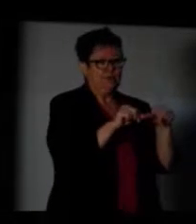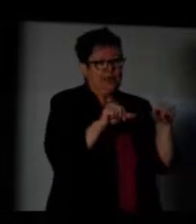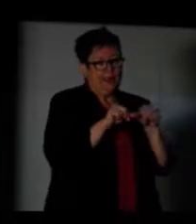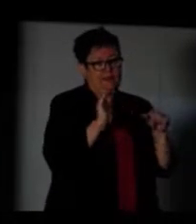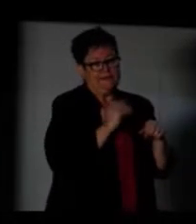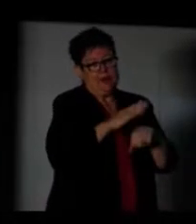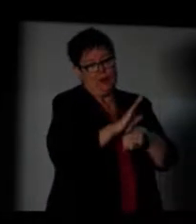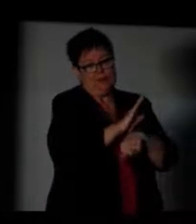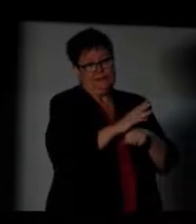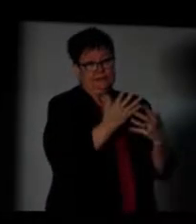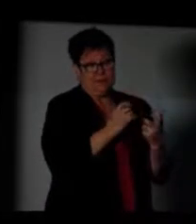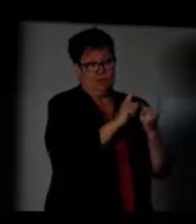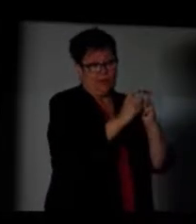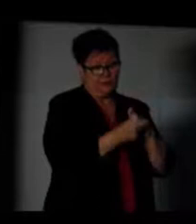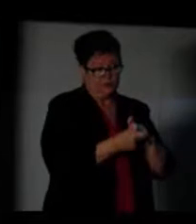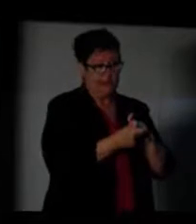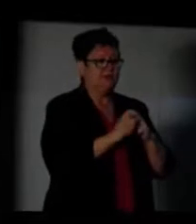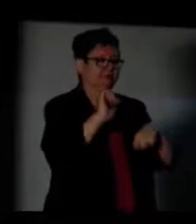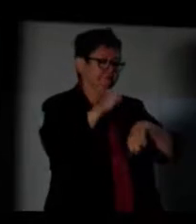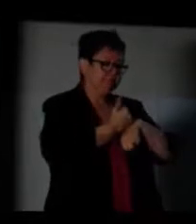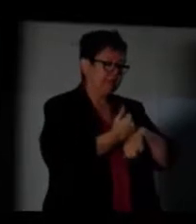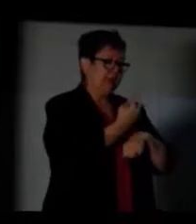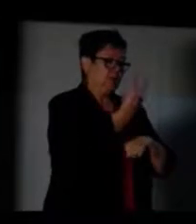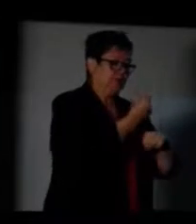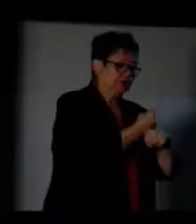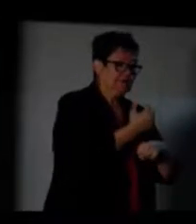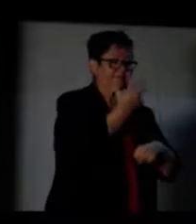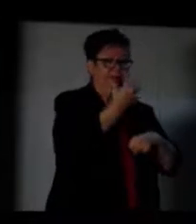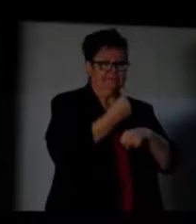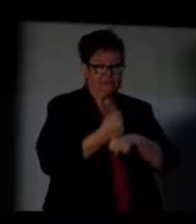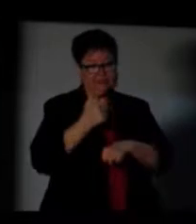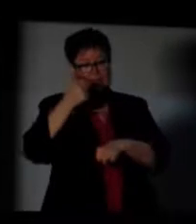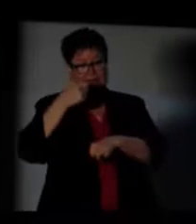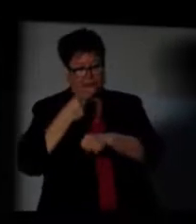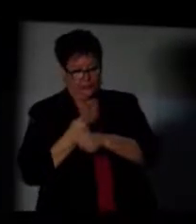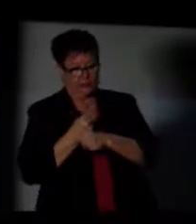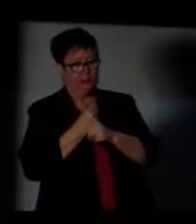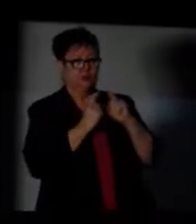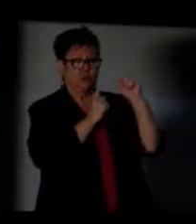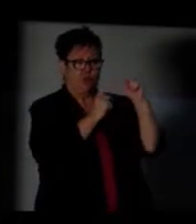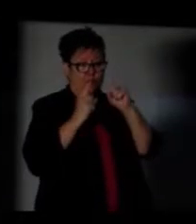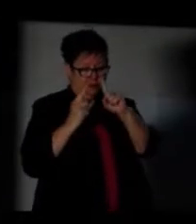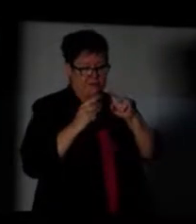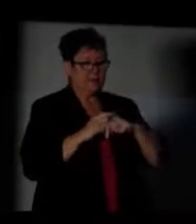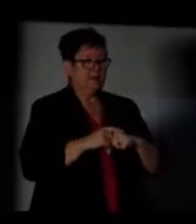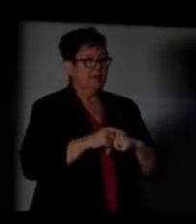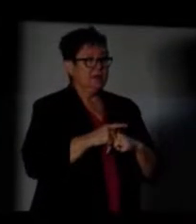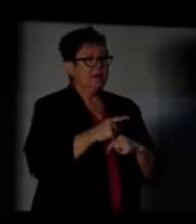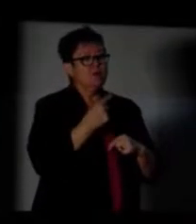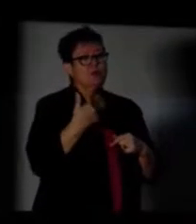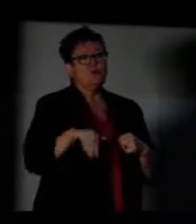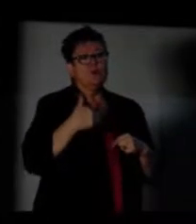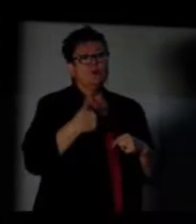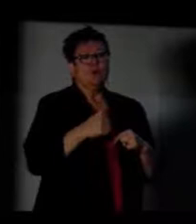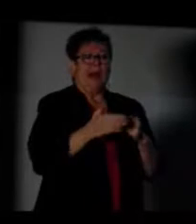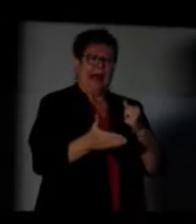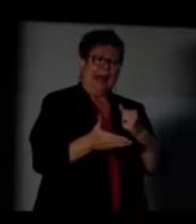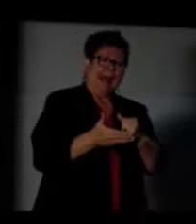ourselves 2, 5, and 10-year goals in each one of those areas. This was incredibly useful,